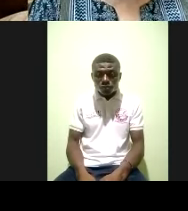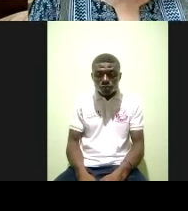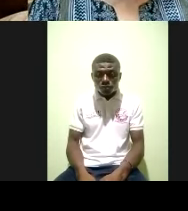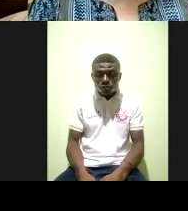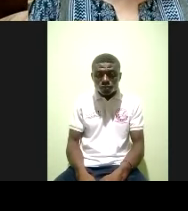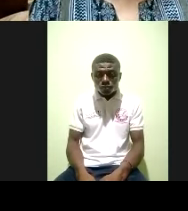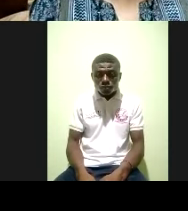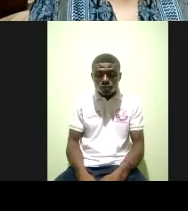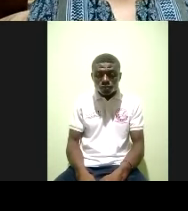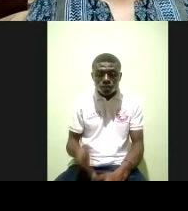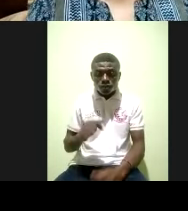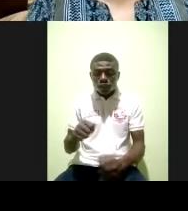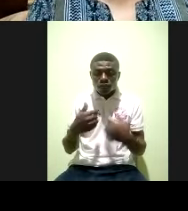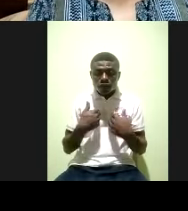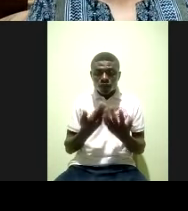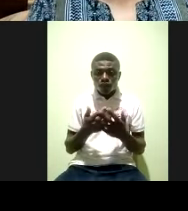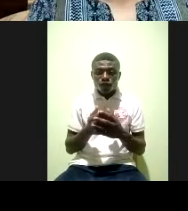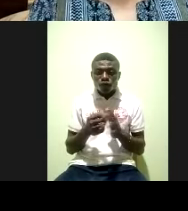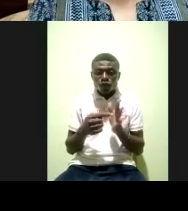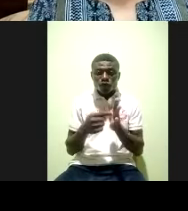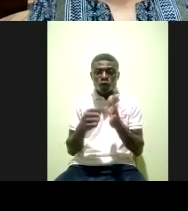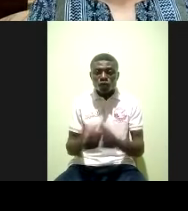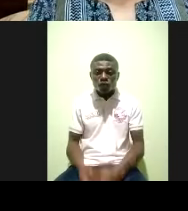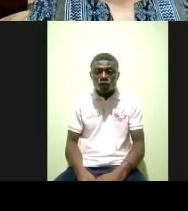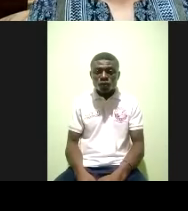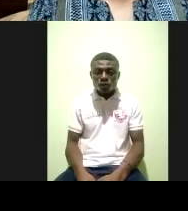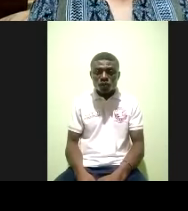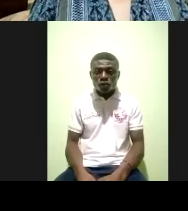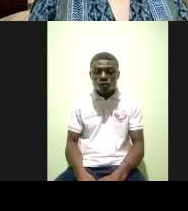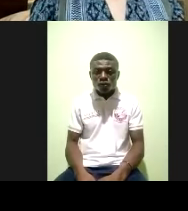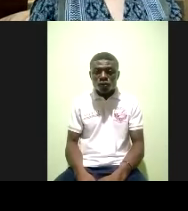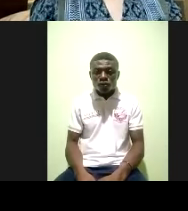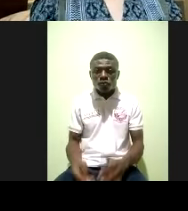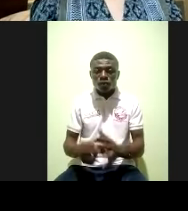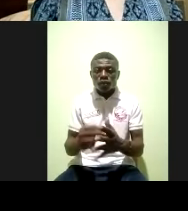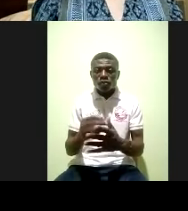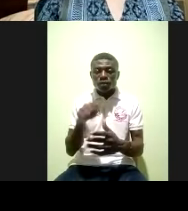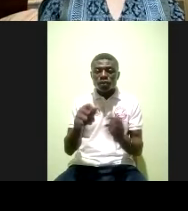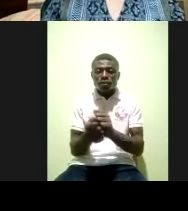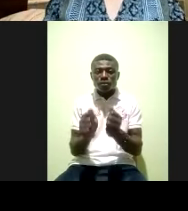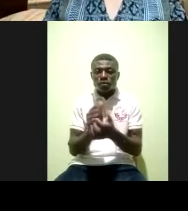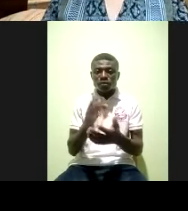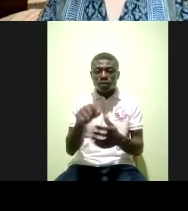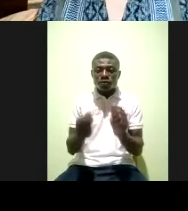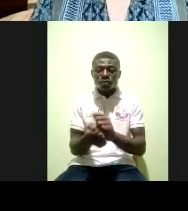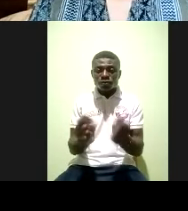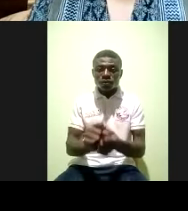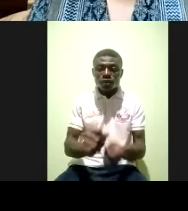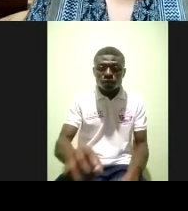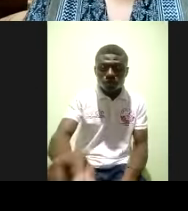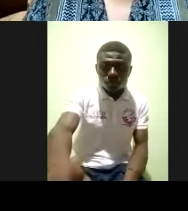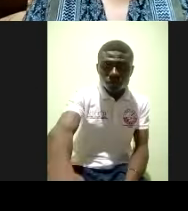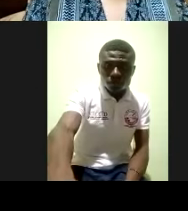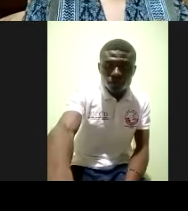slideshow? Oh, sorry, my mistake. I did not check on that. I missed that part.